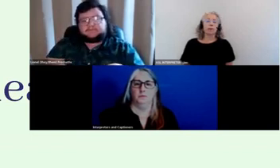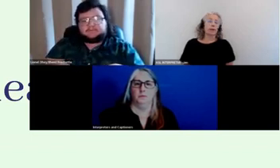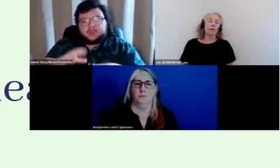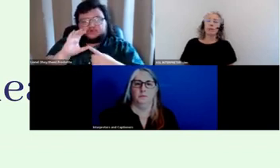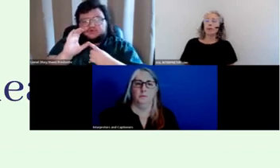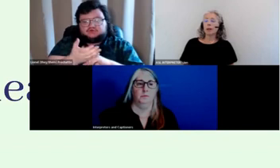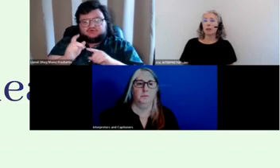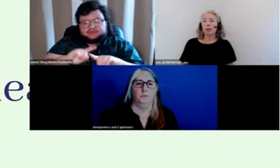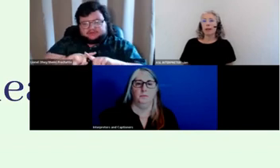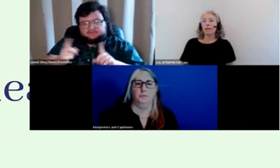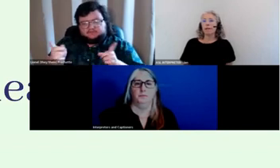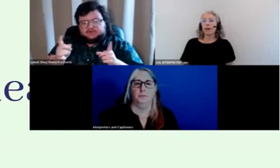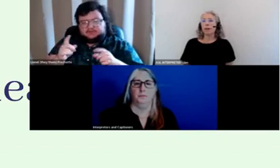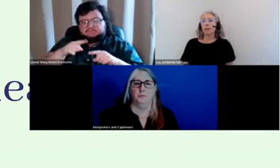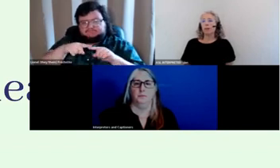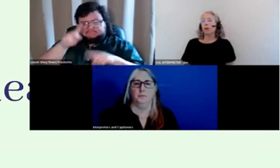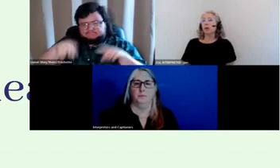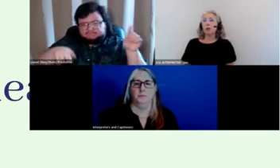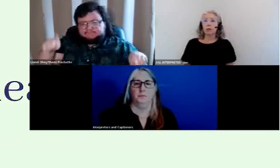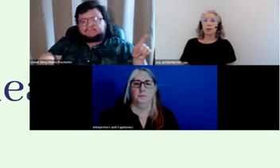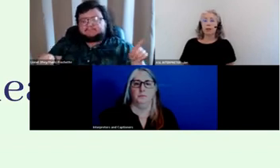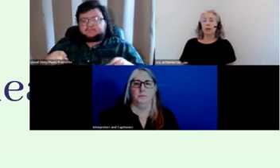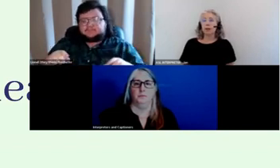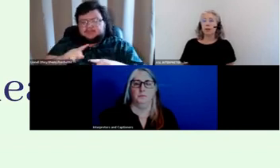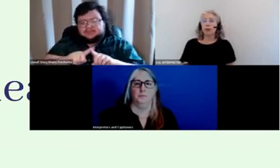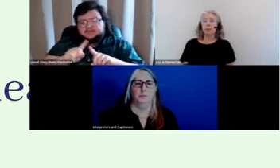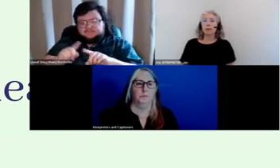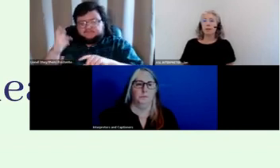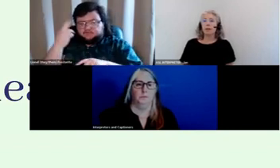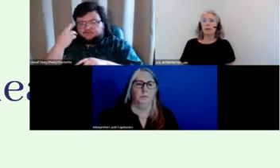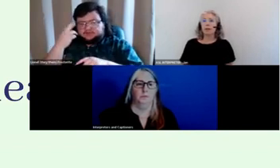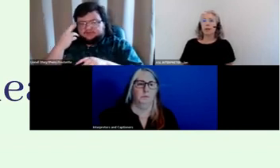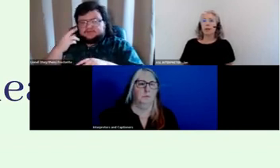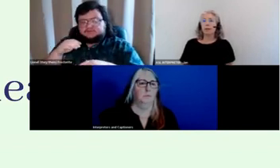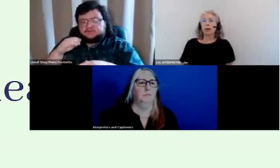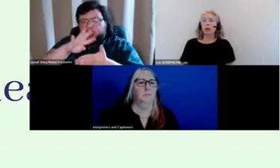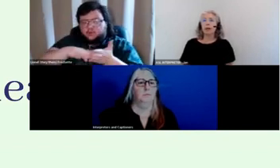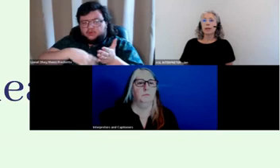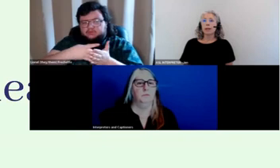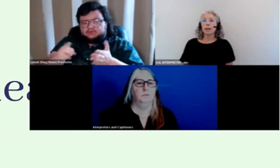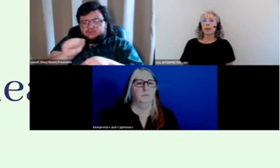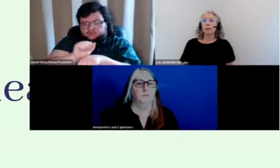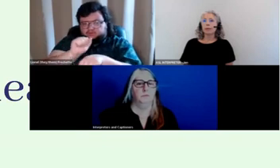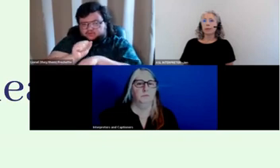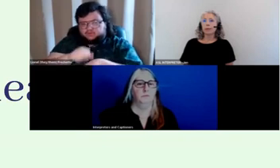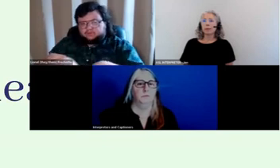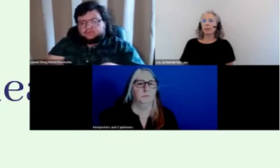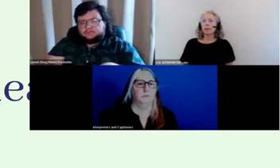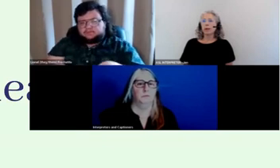Or sometimes there's obviously they can't find an interpreter, cultural differences. There's so many different reasons.